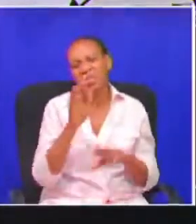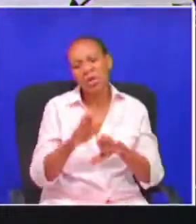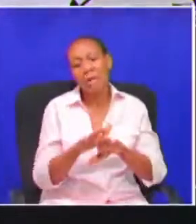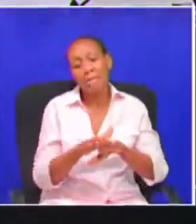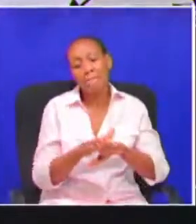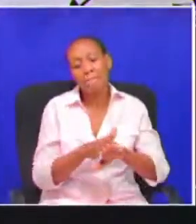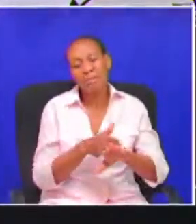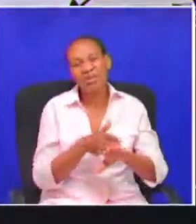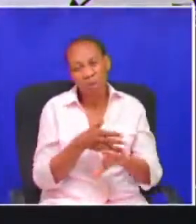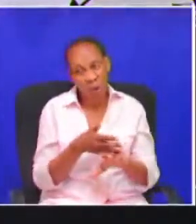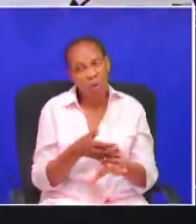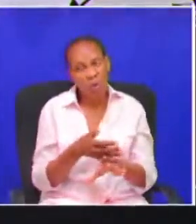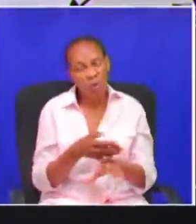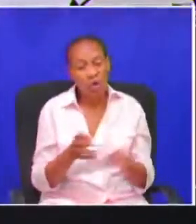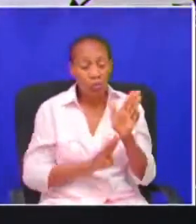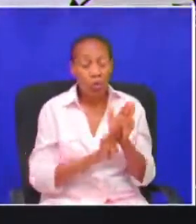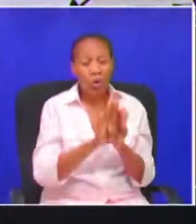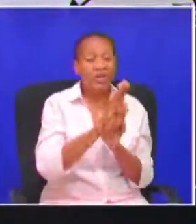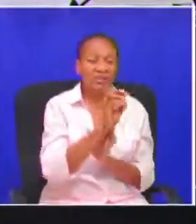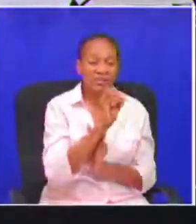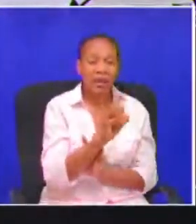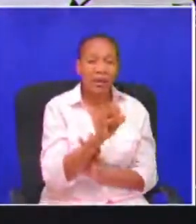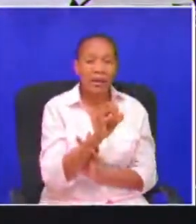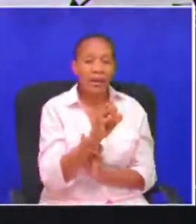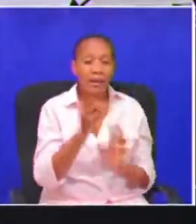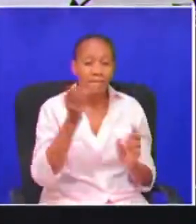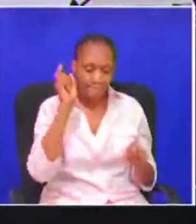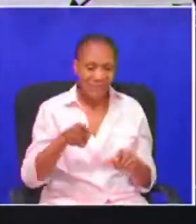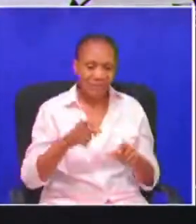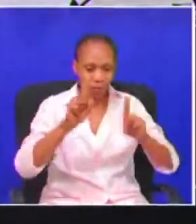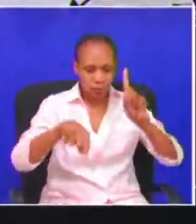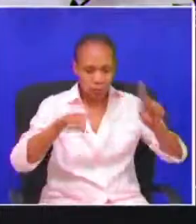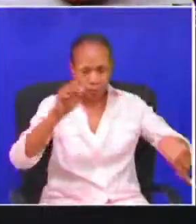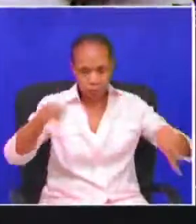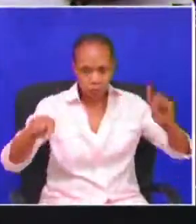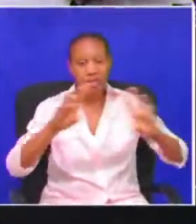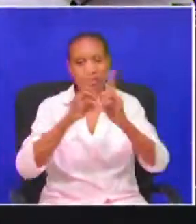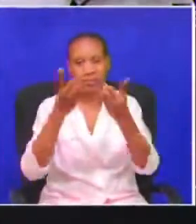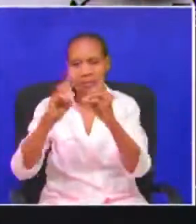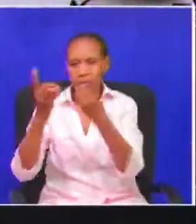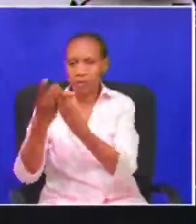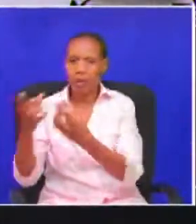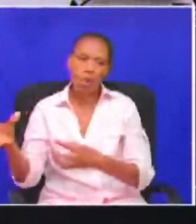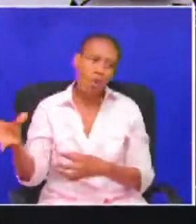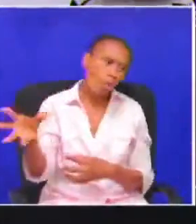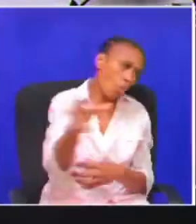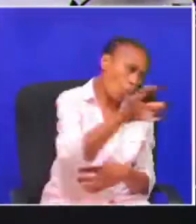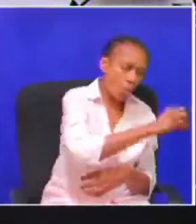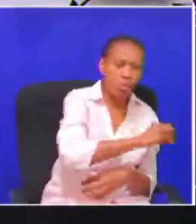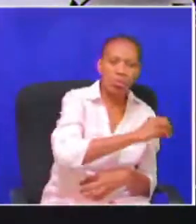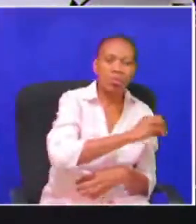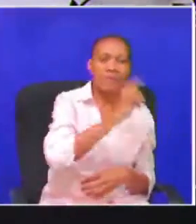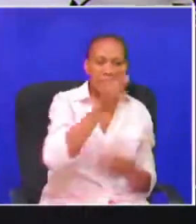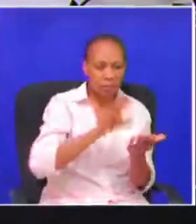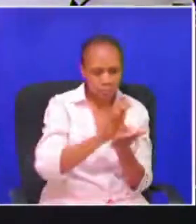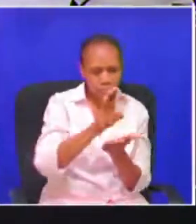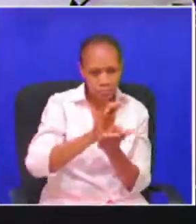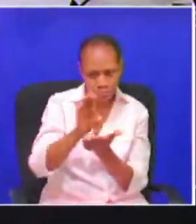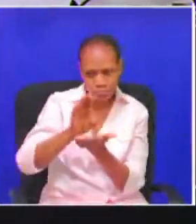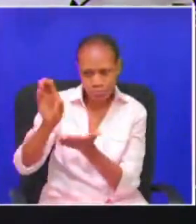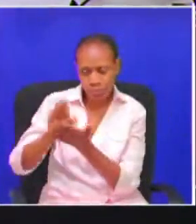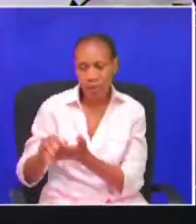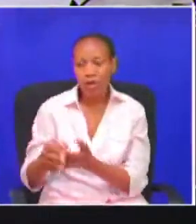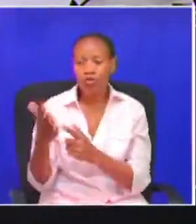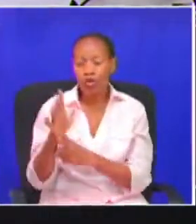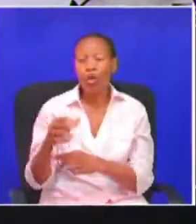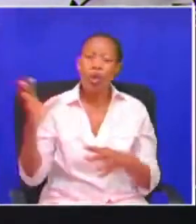making one-dimensional. It must be multidimensional. It must be the entire government of national